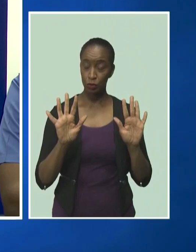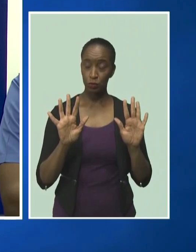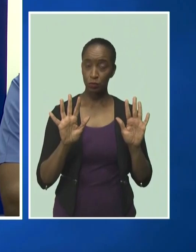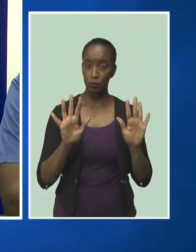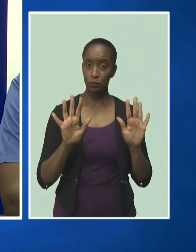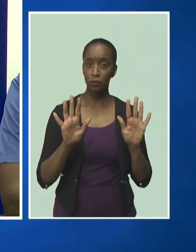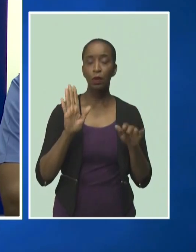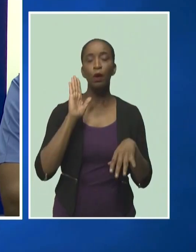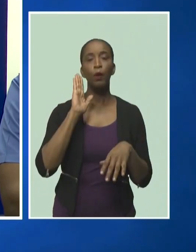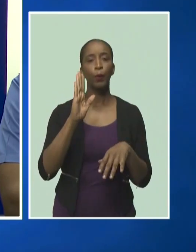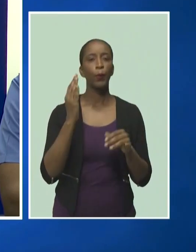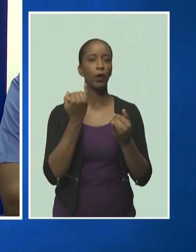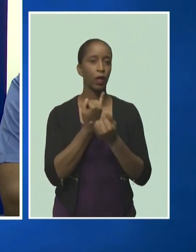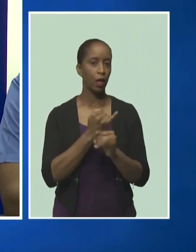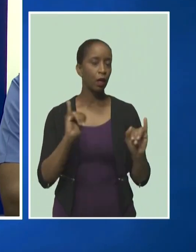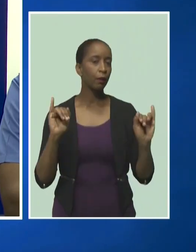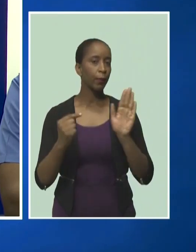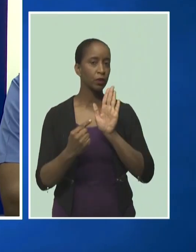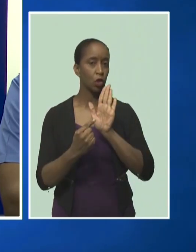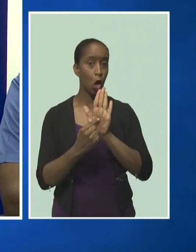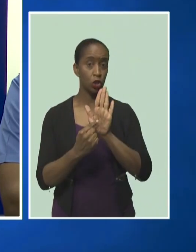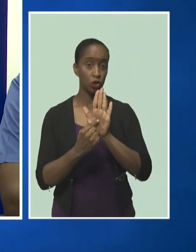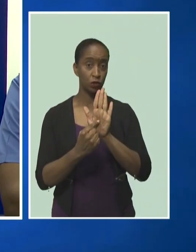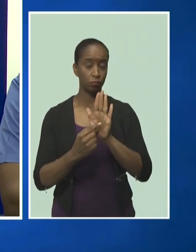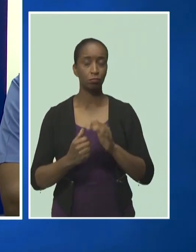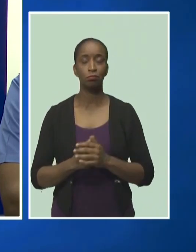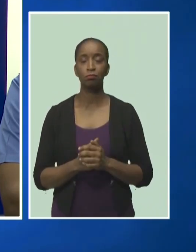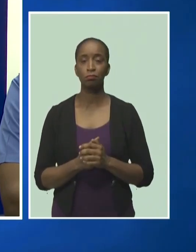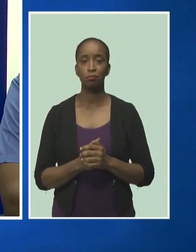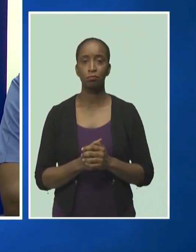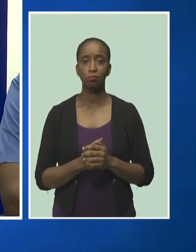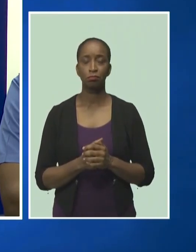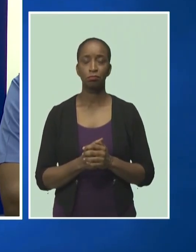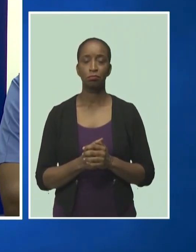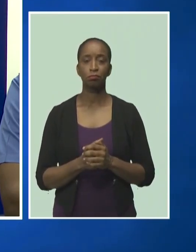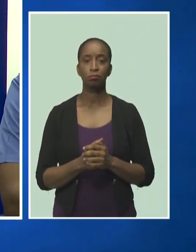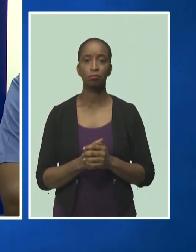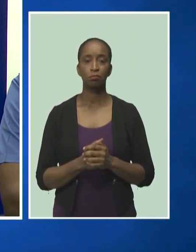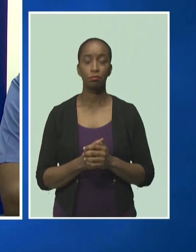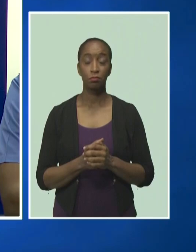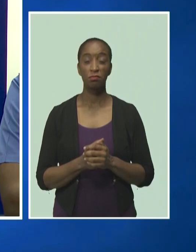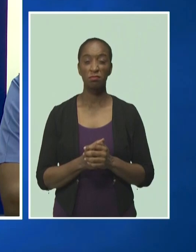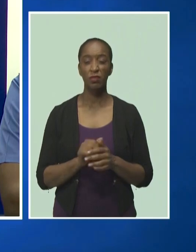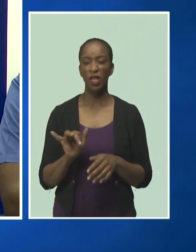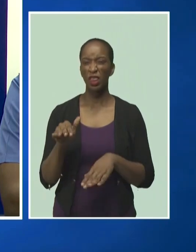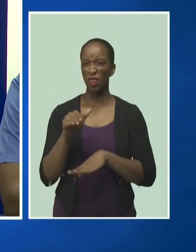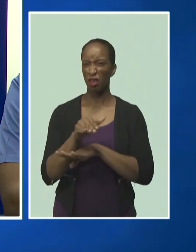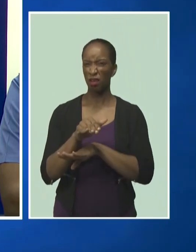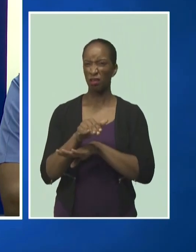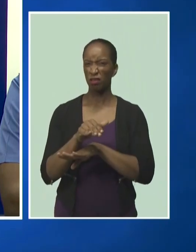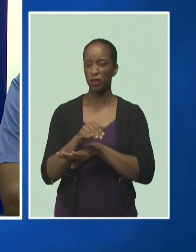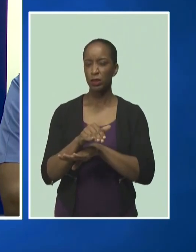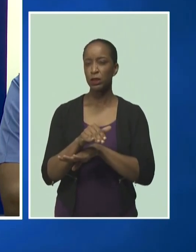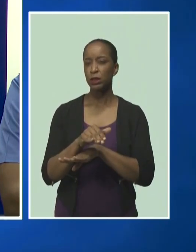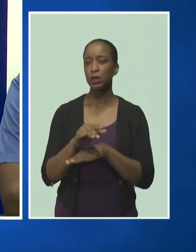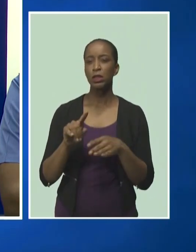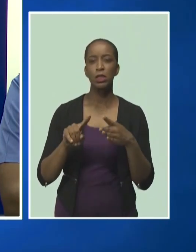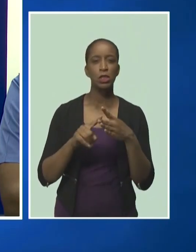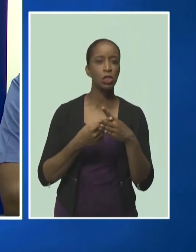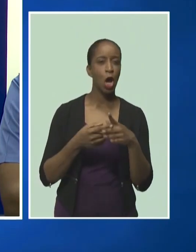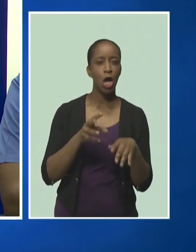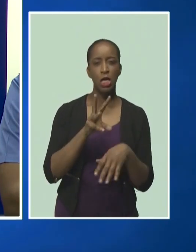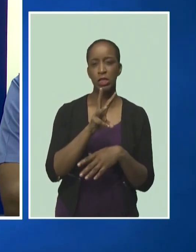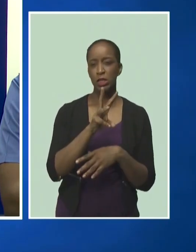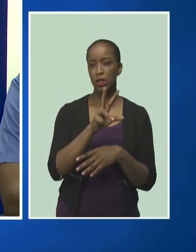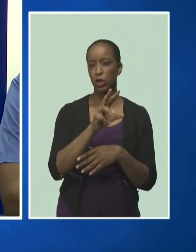Independence Concert, the National Independence Concert, will be held on that same evening, the 28th. And it starts at 6:30. It runs from 6:30 to, I believe,